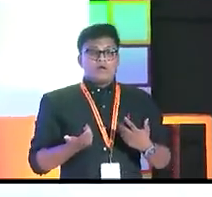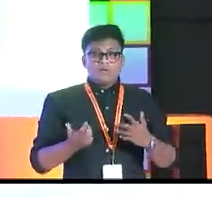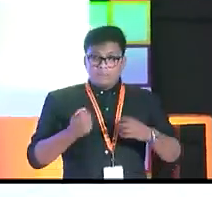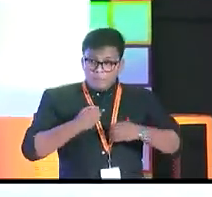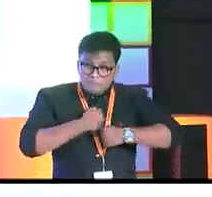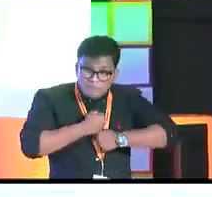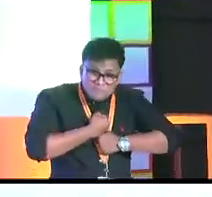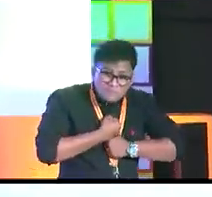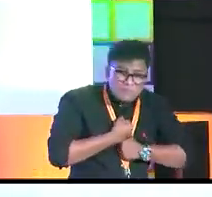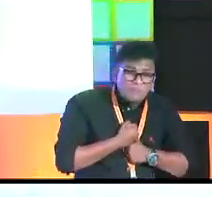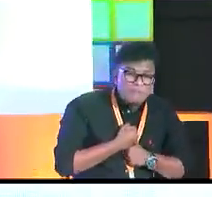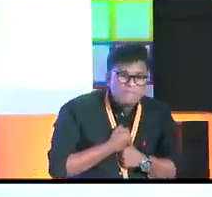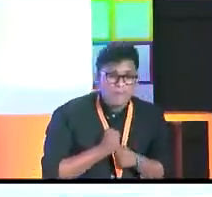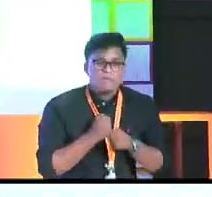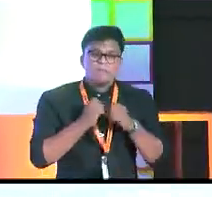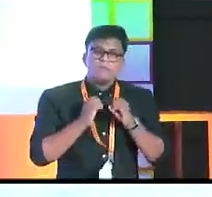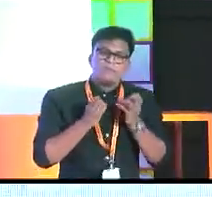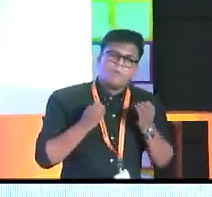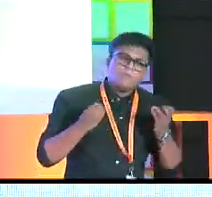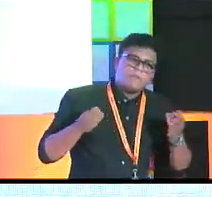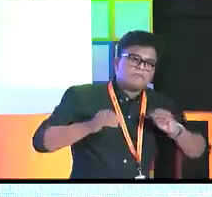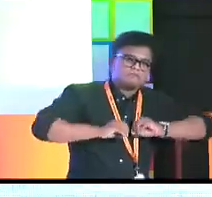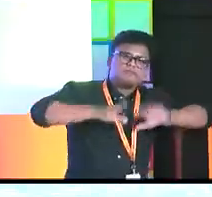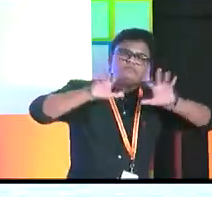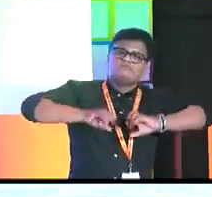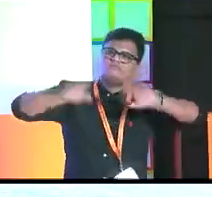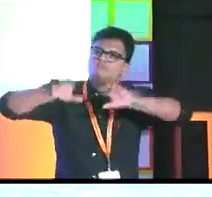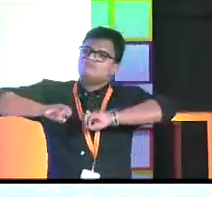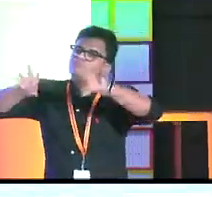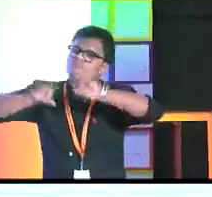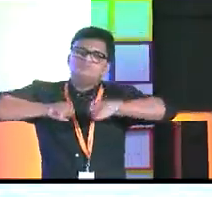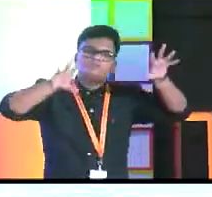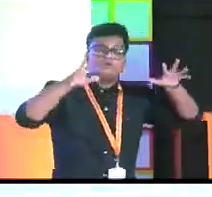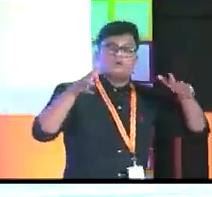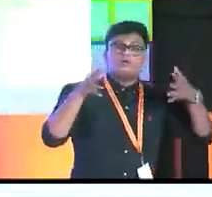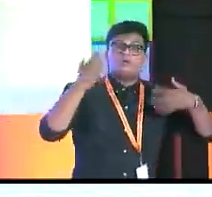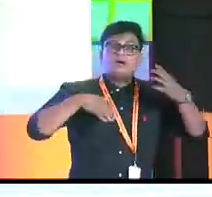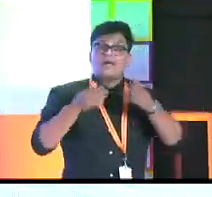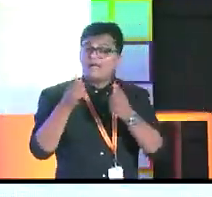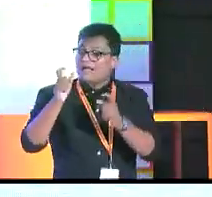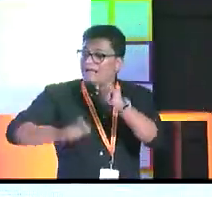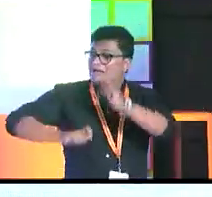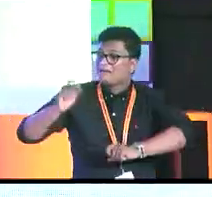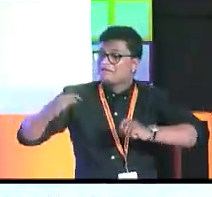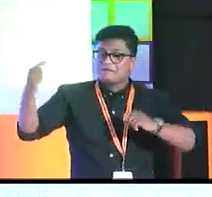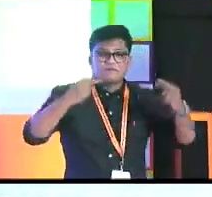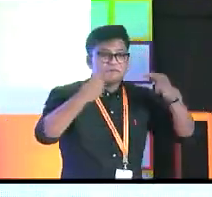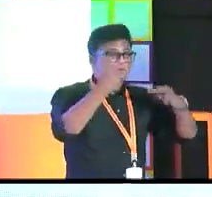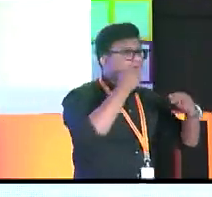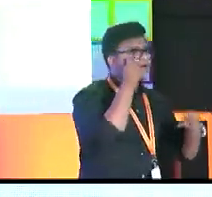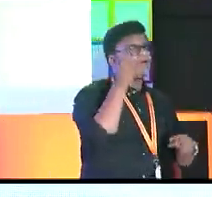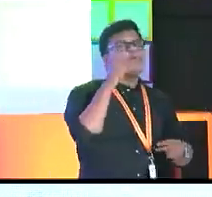much awareness, as much halla as possible so that people start understanding that there is a huge